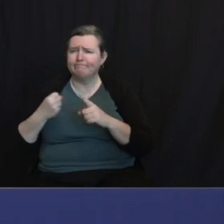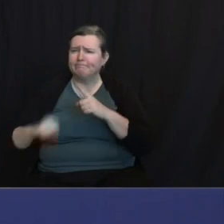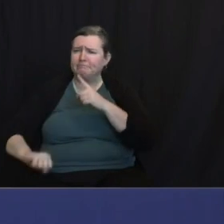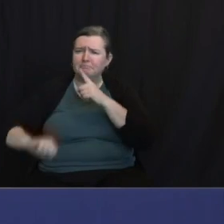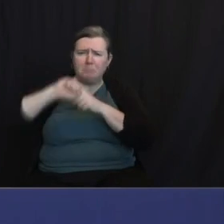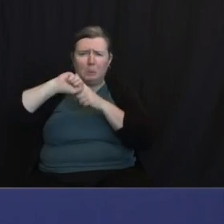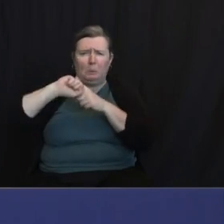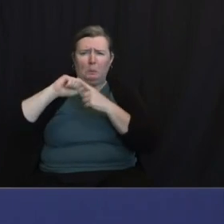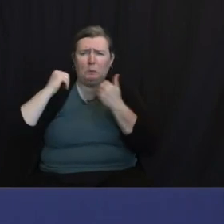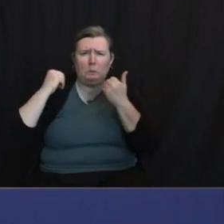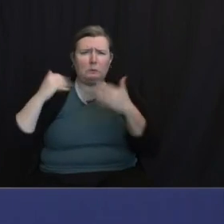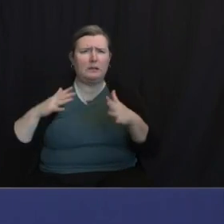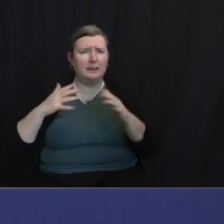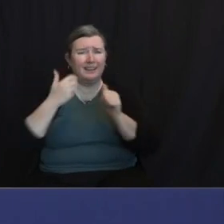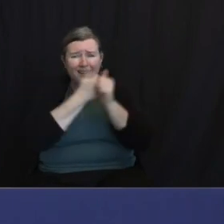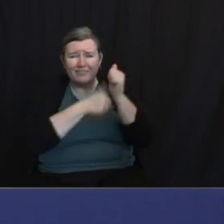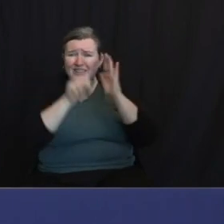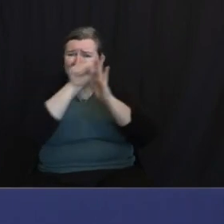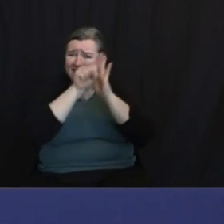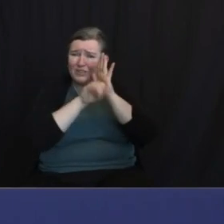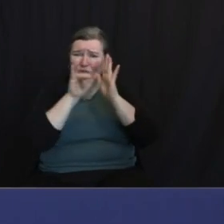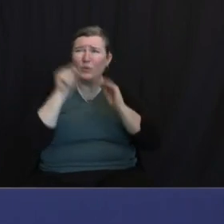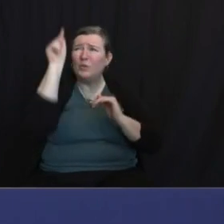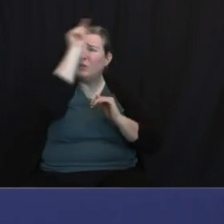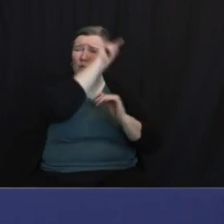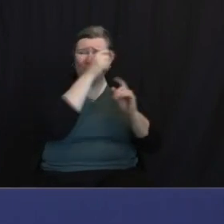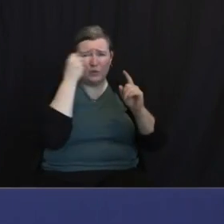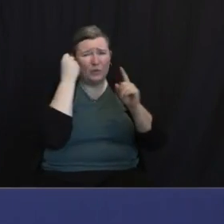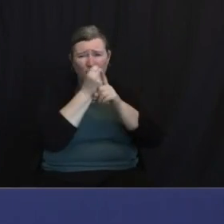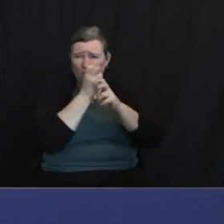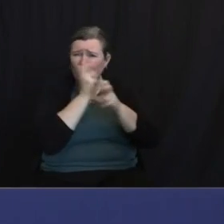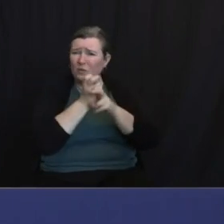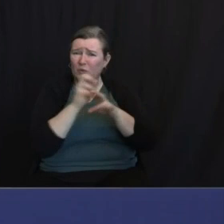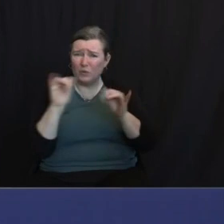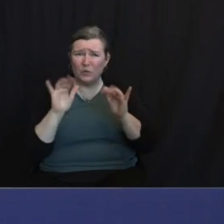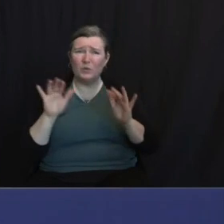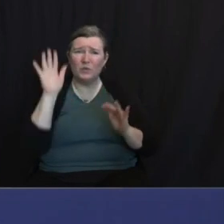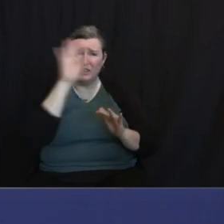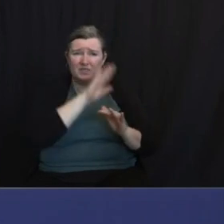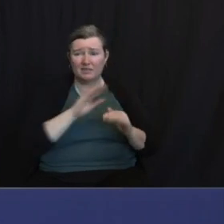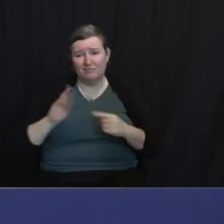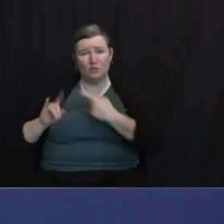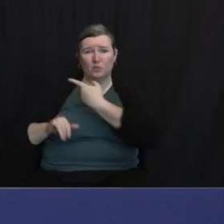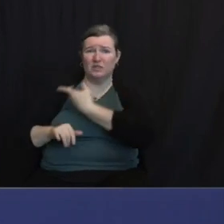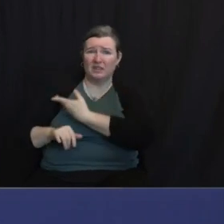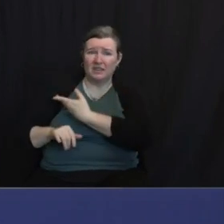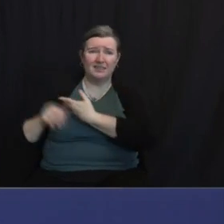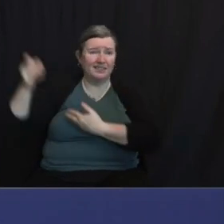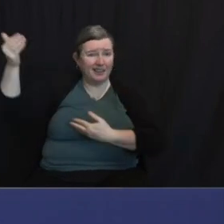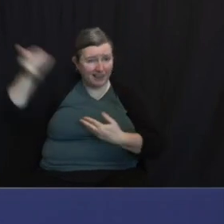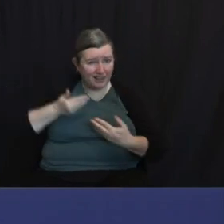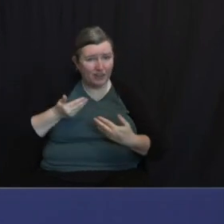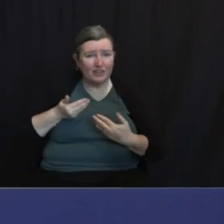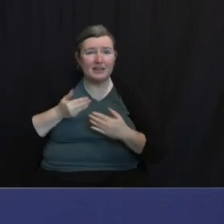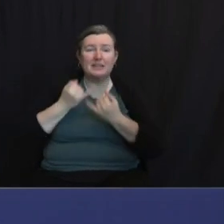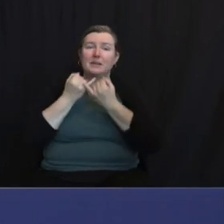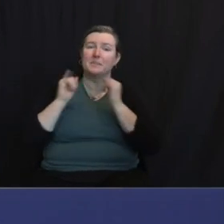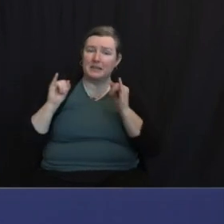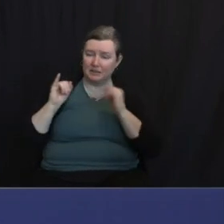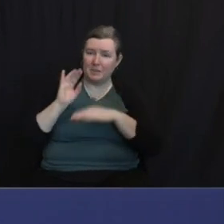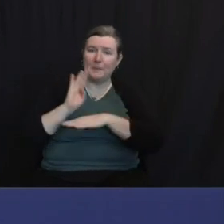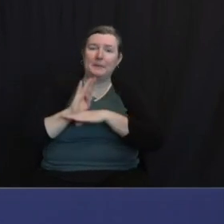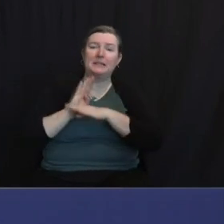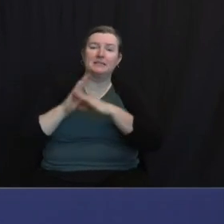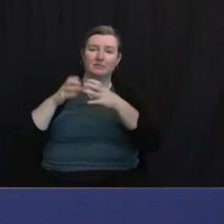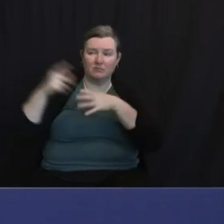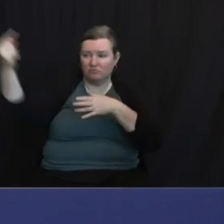in the middle of this, Judy had the courage to hire a completely independent firm to come in and hold up a mirror to us and tell us